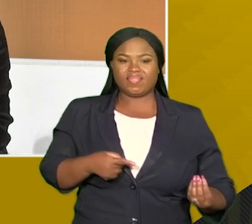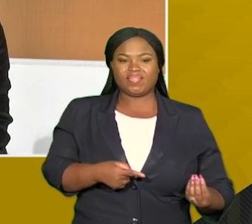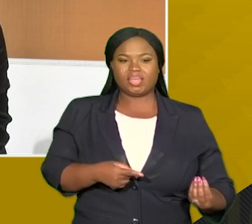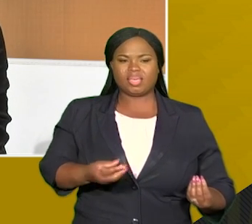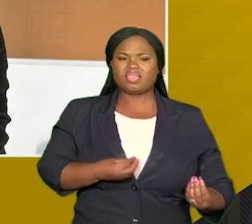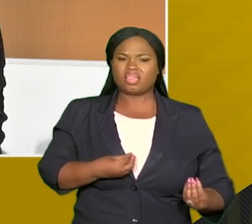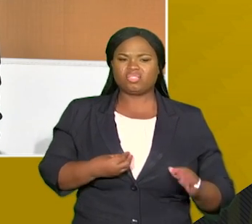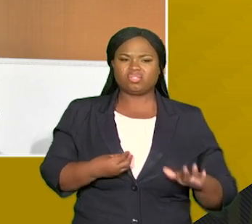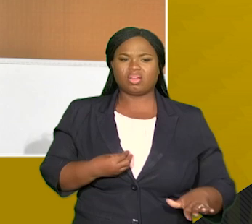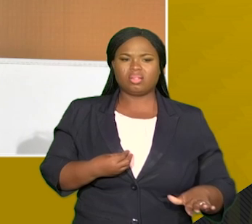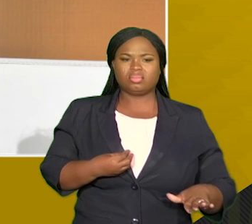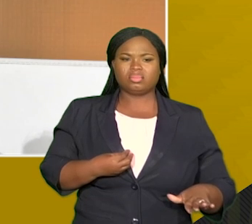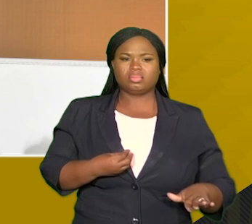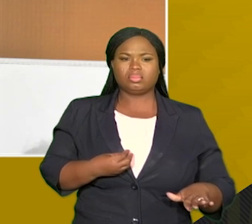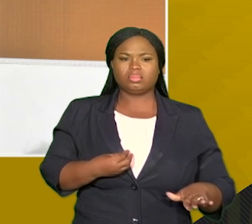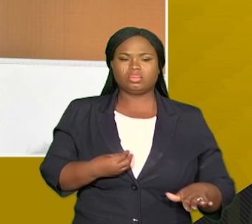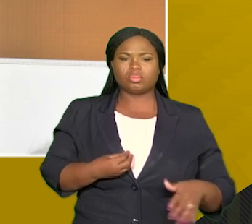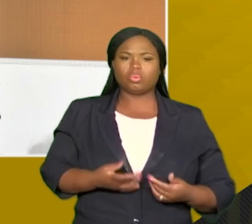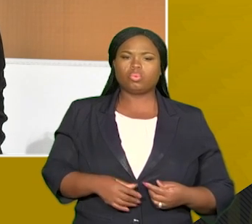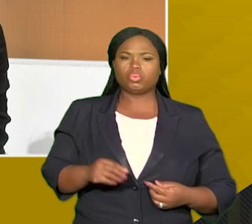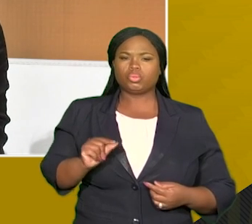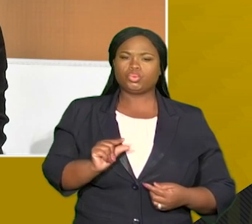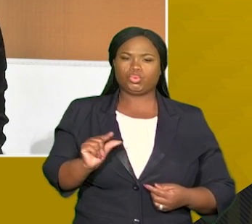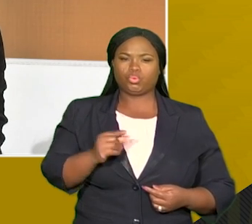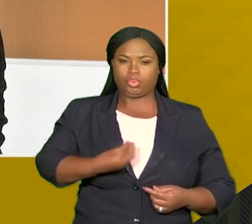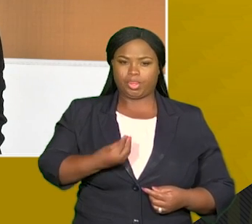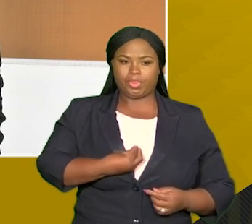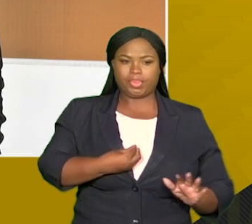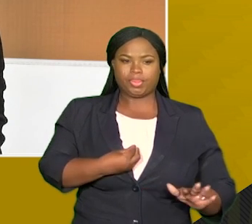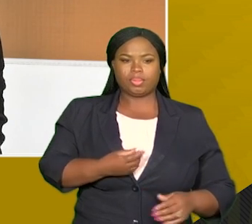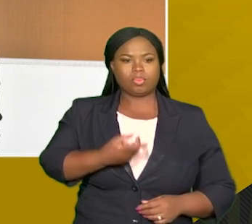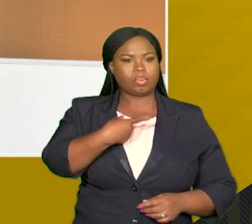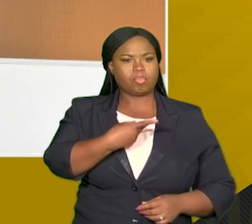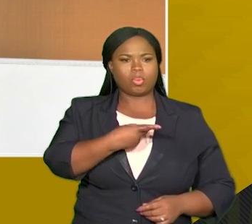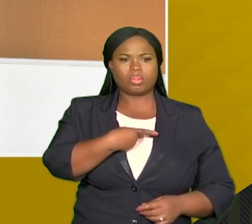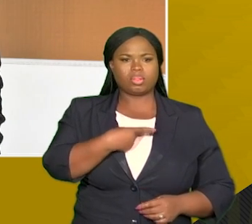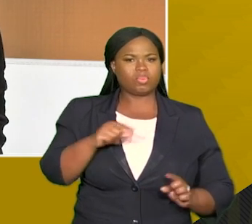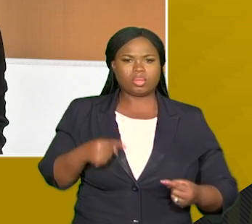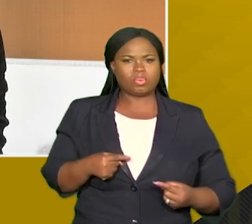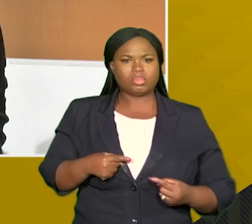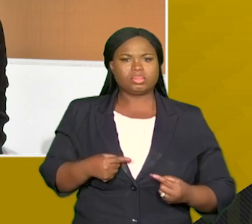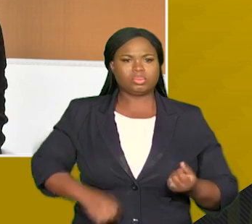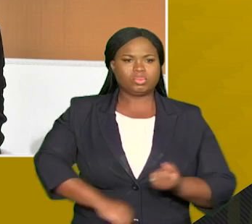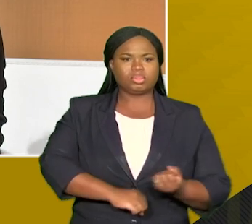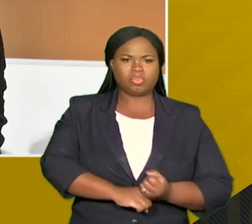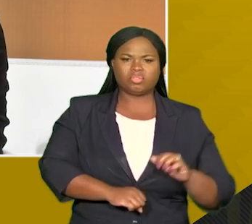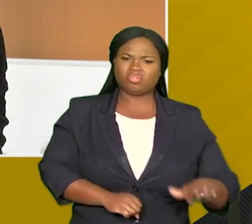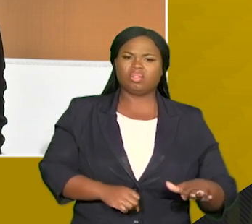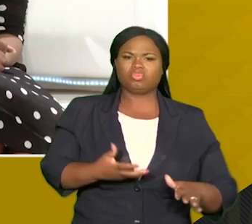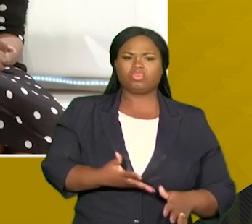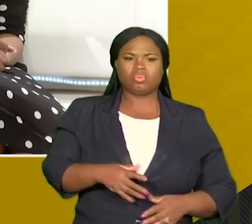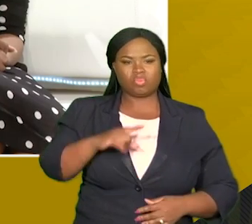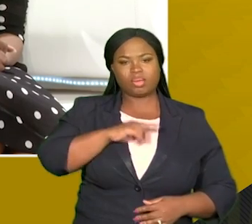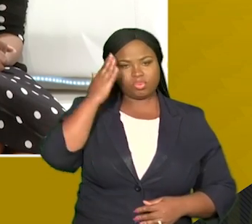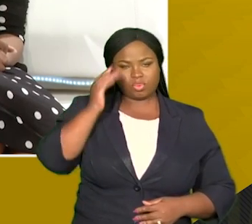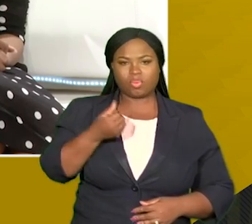it's like she's about to be a teen. So we both can't be a parent of a teen. You know how teens